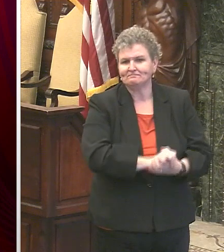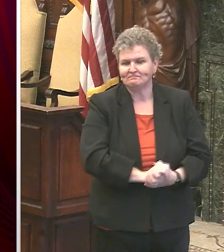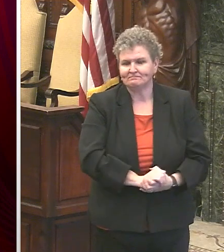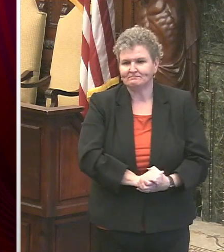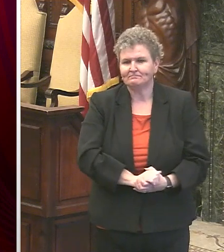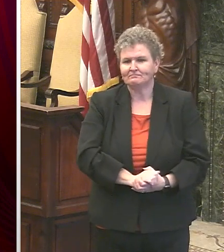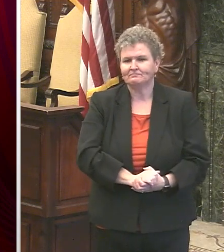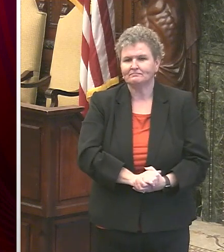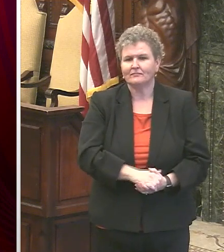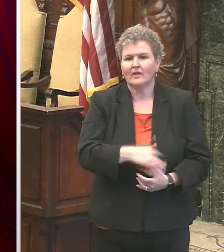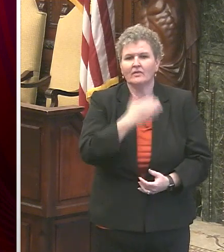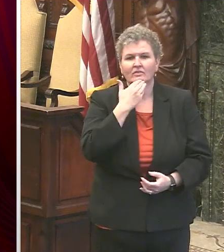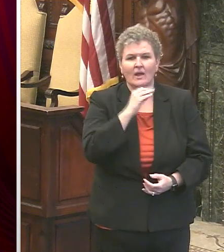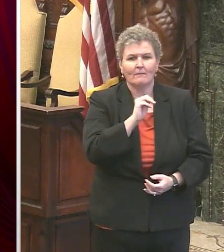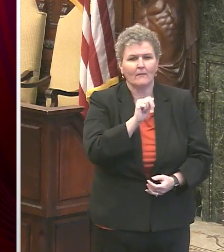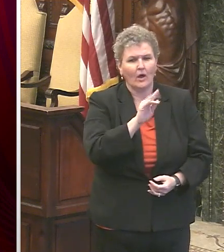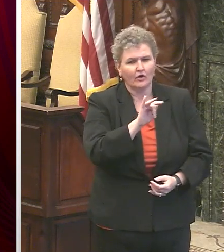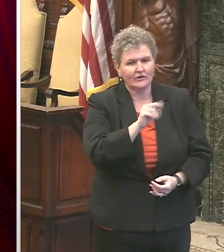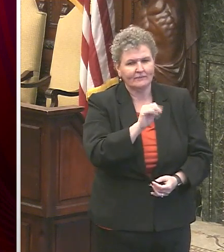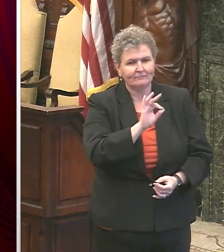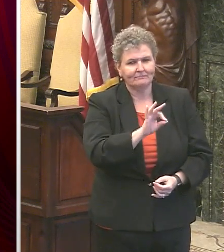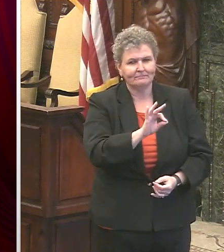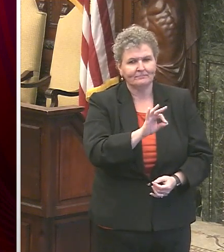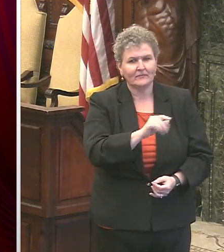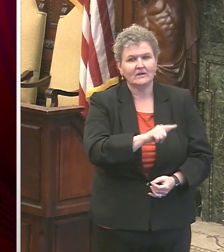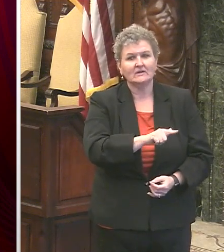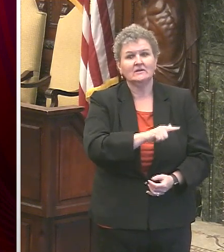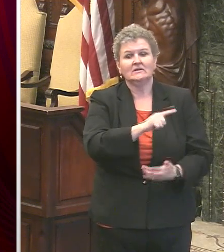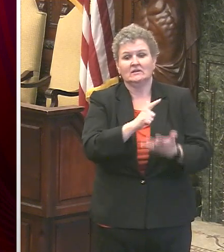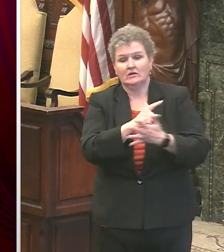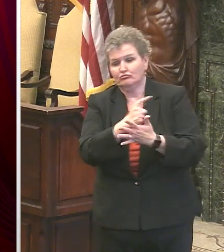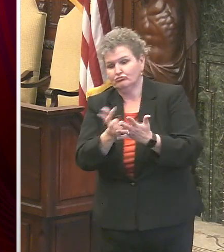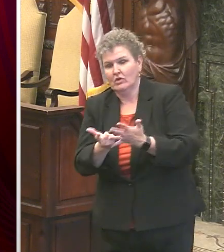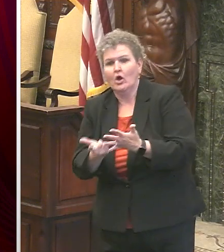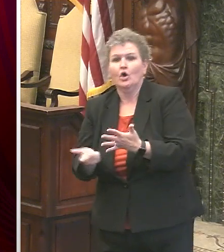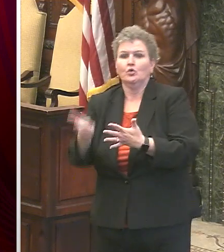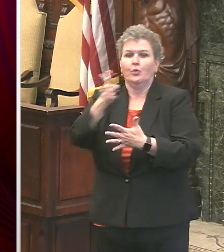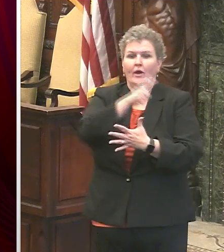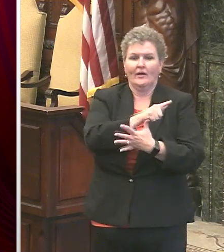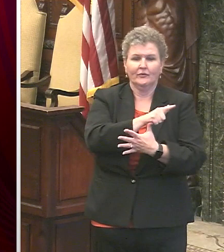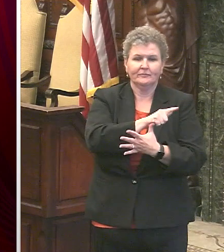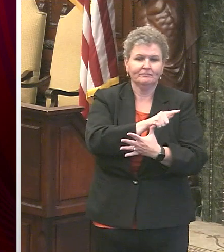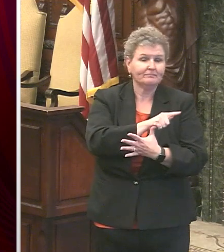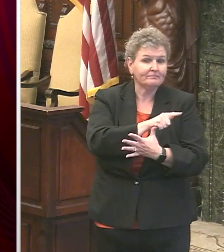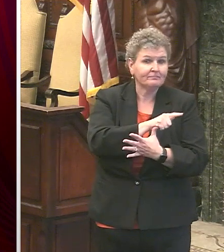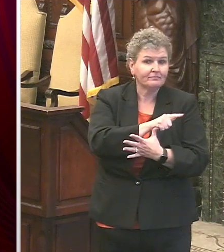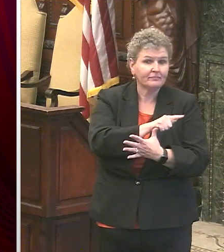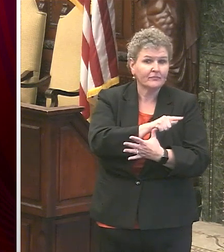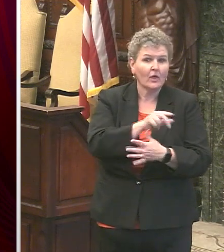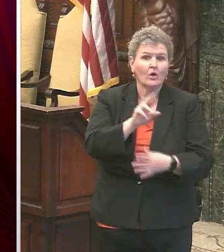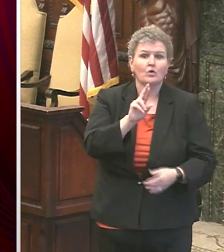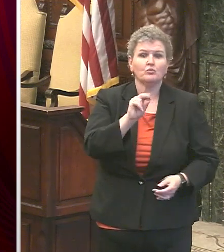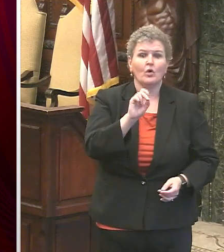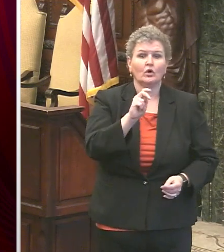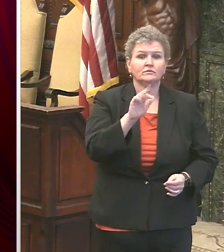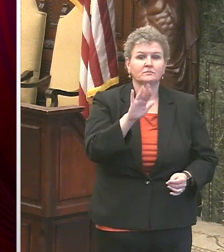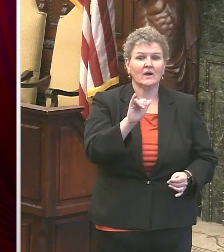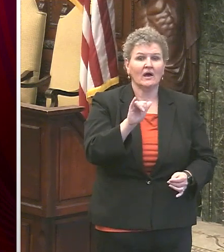Thank you, Martin. We're going to move to our second round of questions now, and we're going to start with Rosemary Connors of NBC